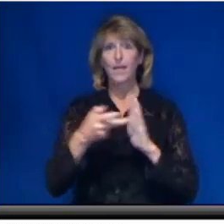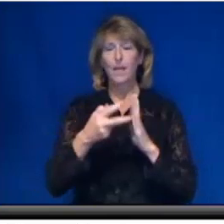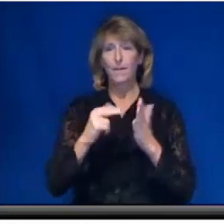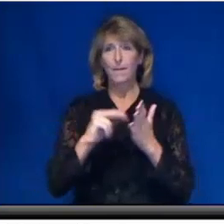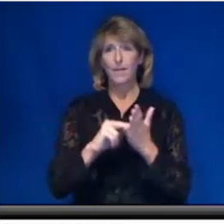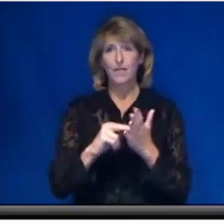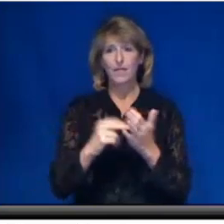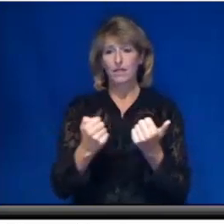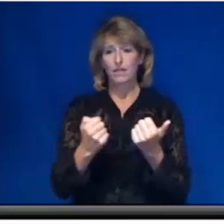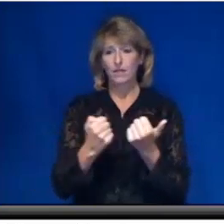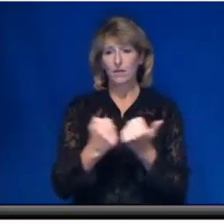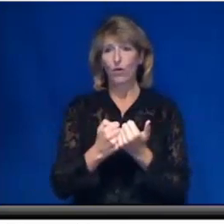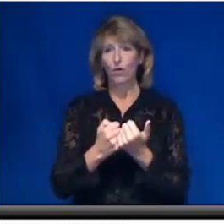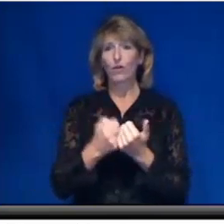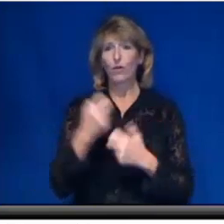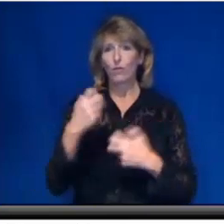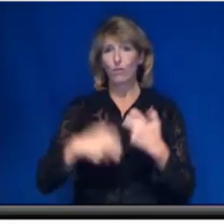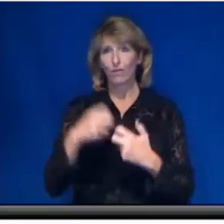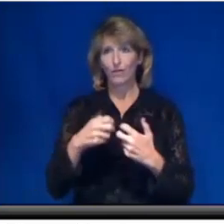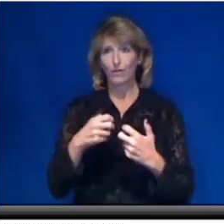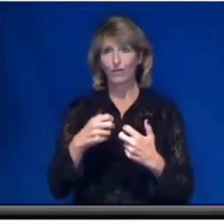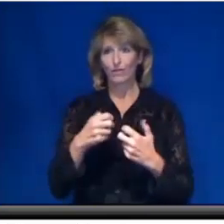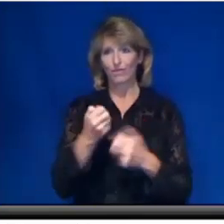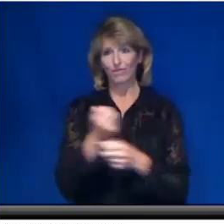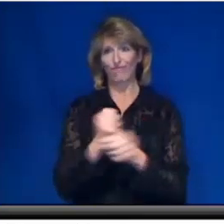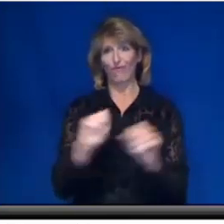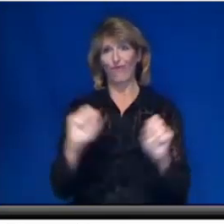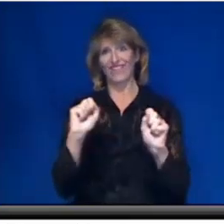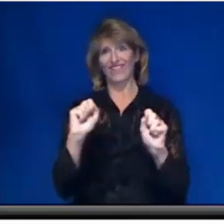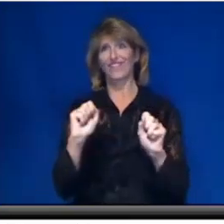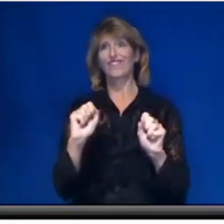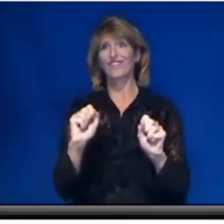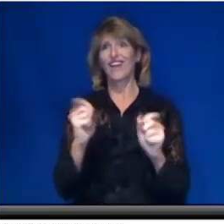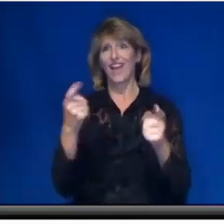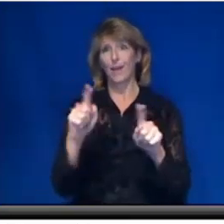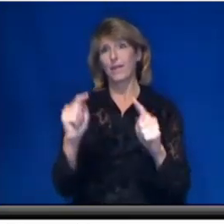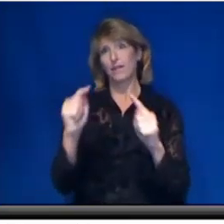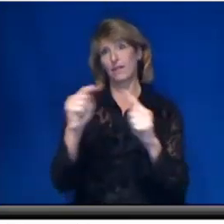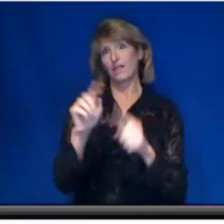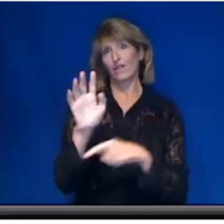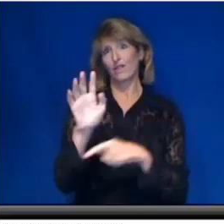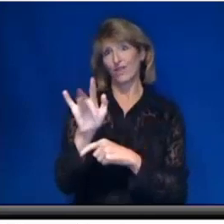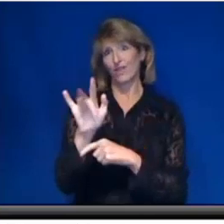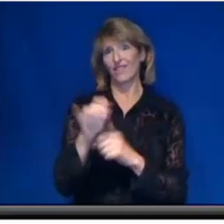That doesn't mean that a person didn't have a problem until they were 25.